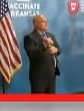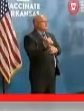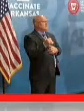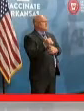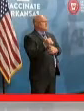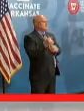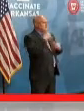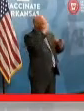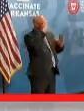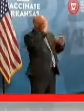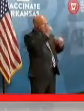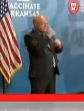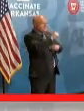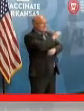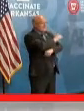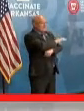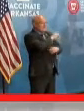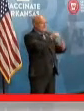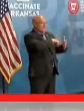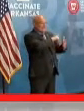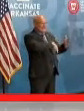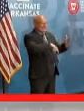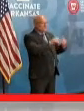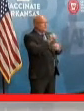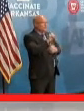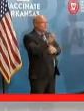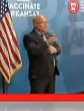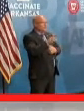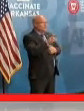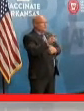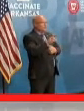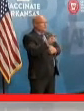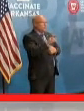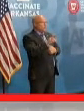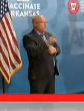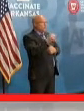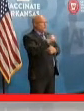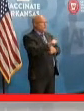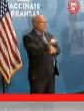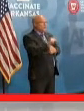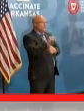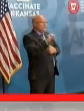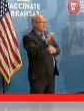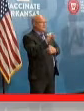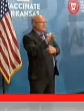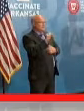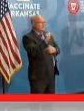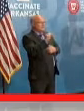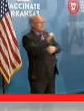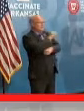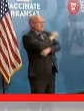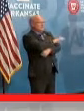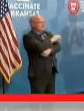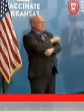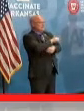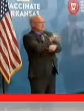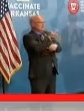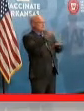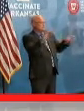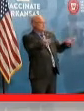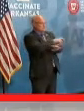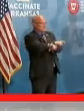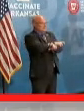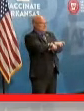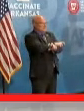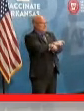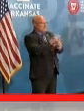expect any clinics to be canceled, or do you think that any of the mass clinics that have been scheduled should be able to just switch out to different